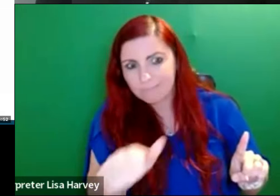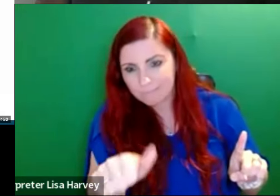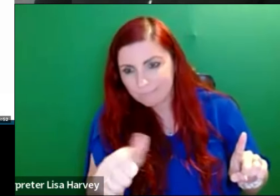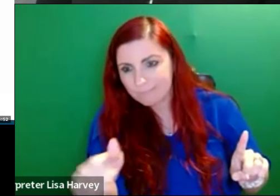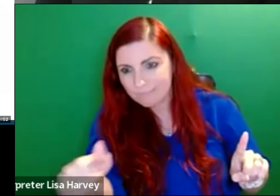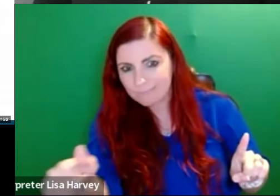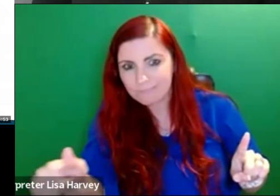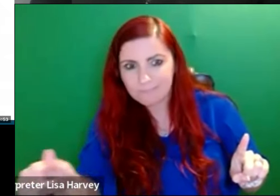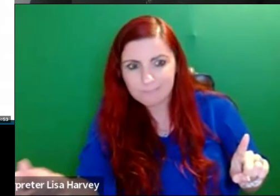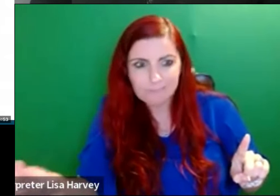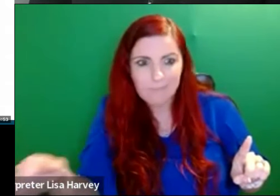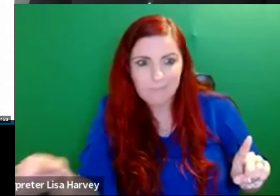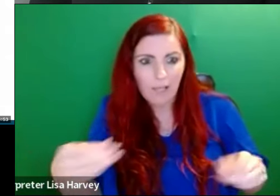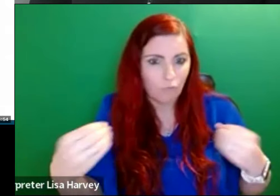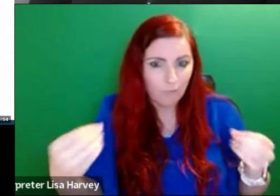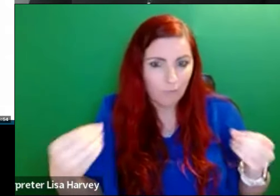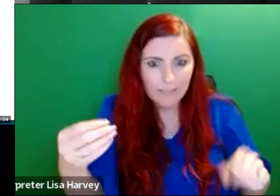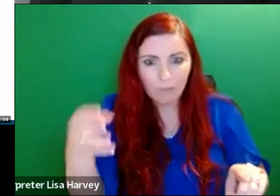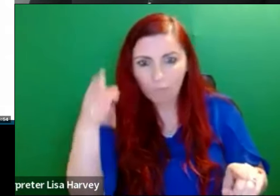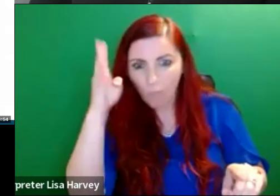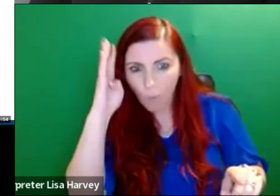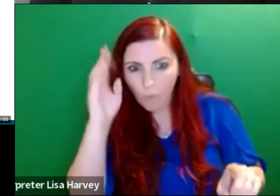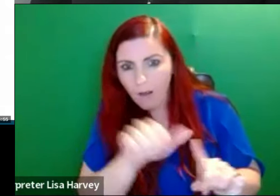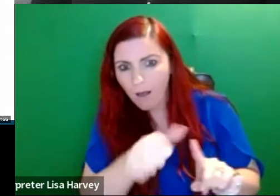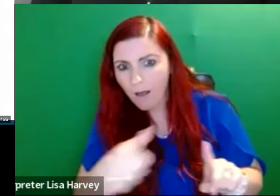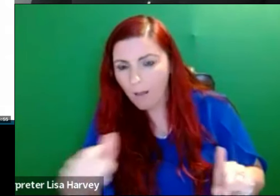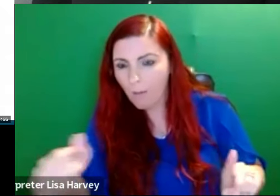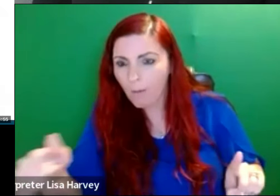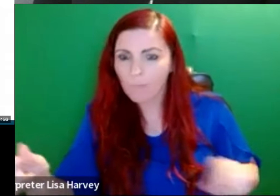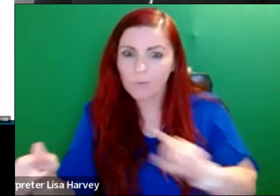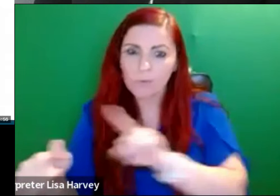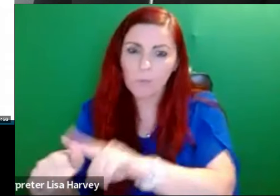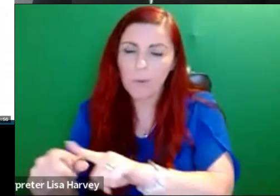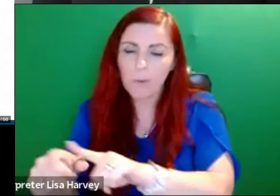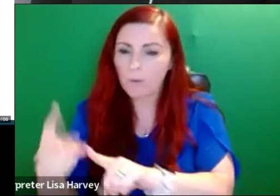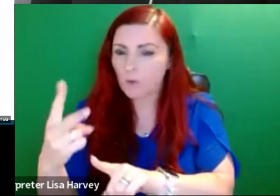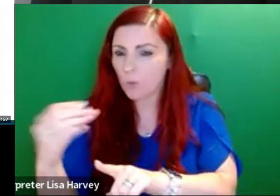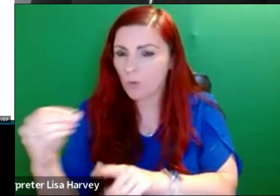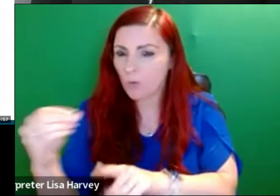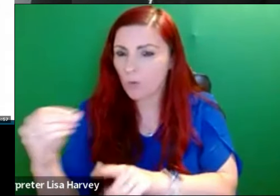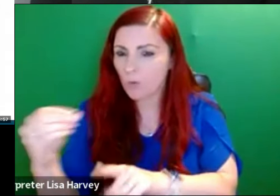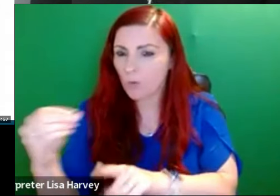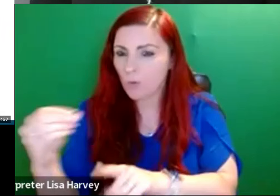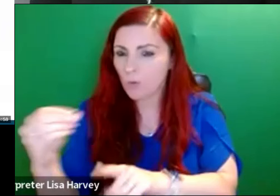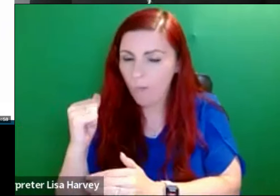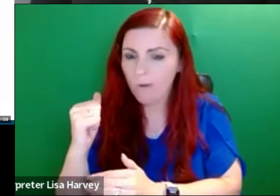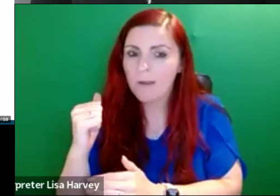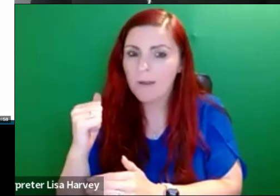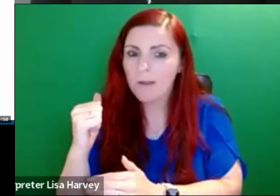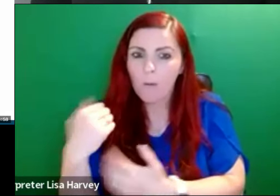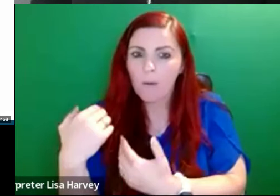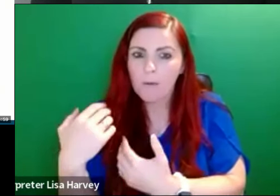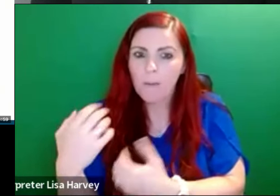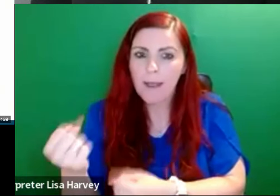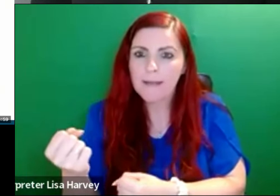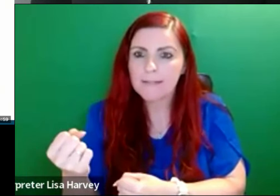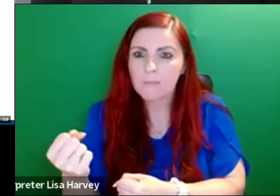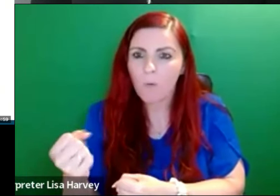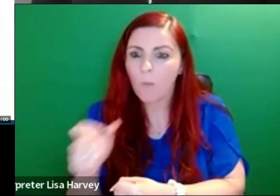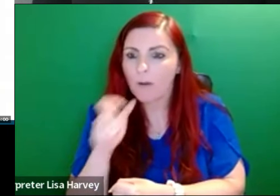Roman traditions of linguistics, all the way up here to about 200 years ago, where there was modern